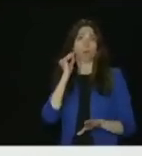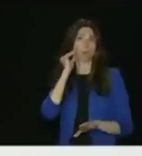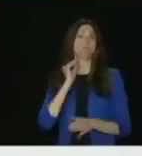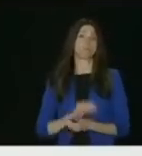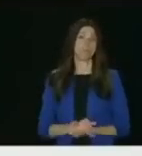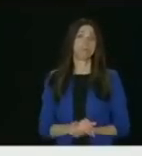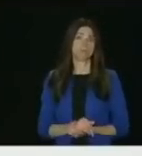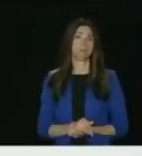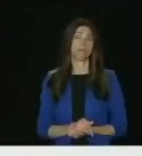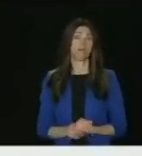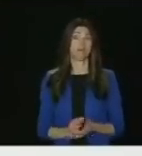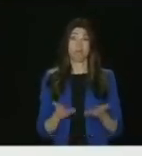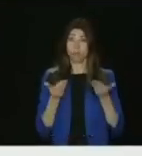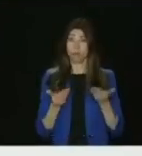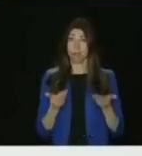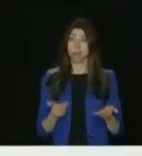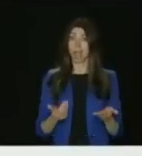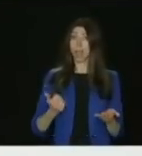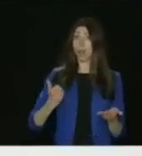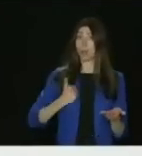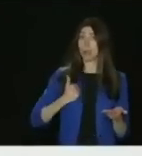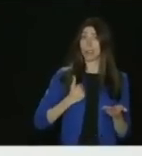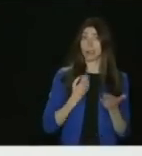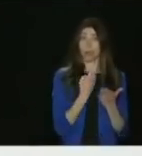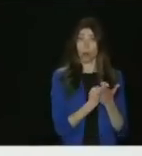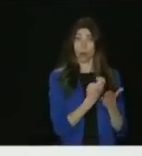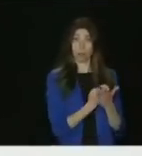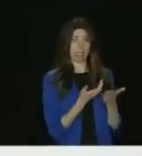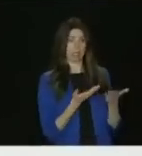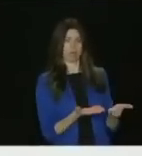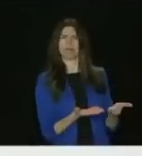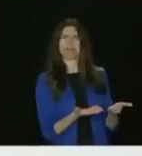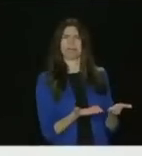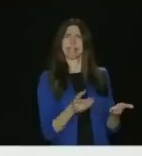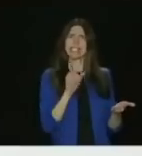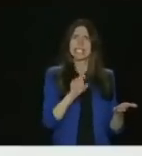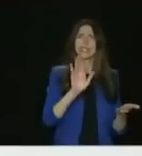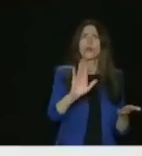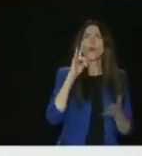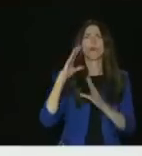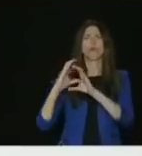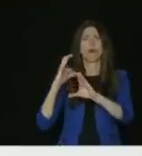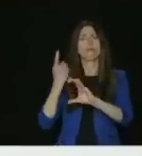The Canadian economy needs them to do legitimate work